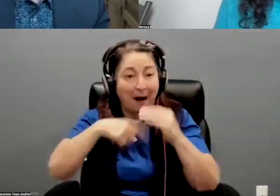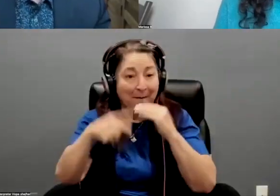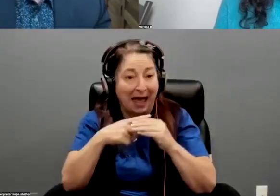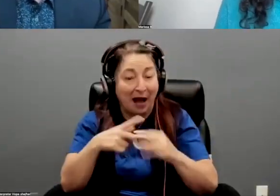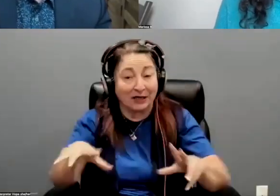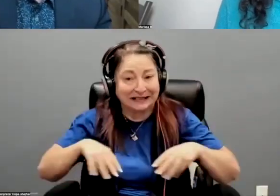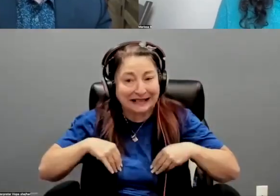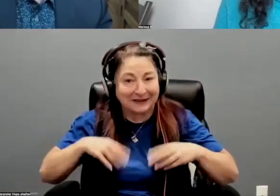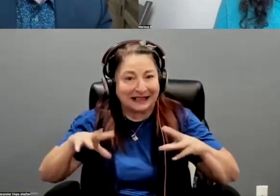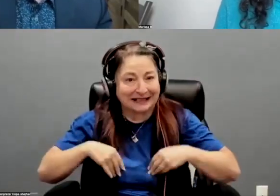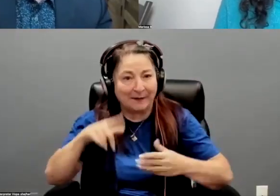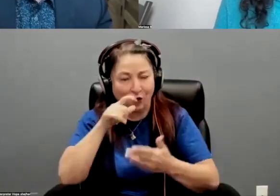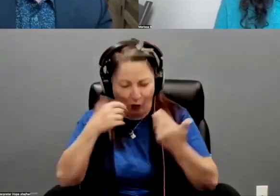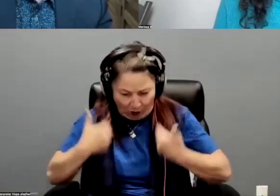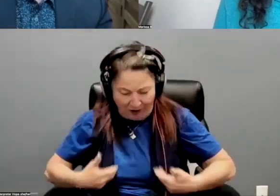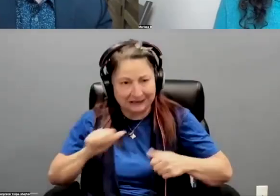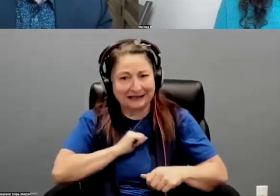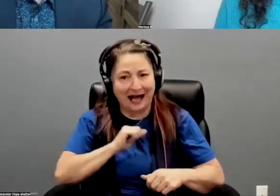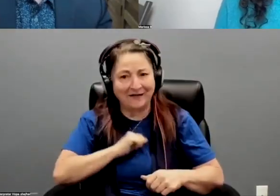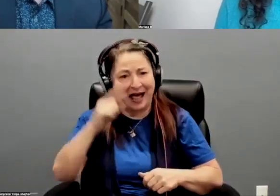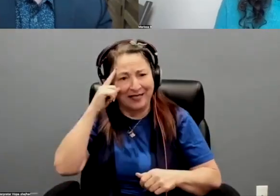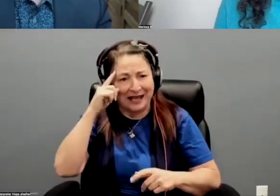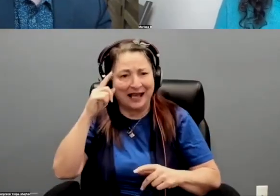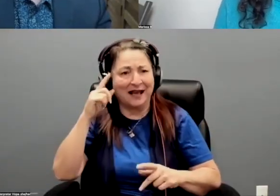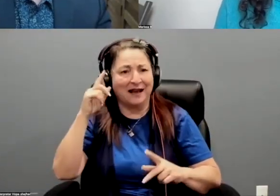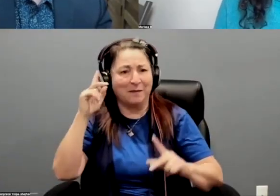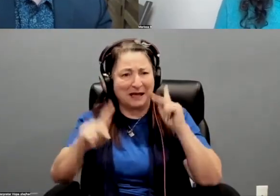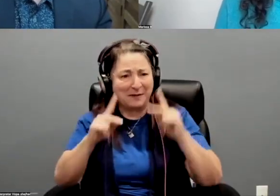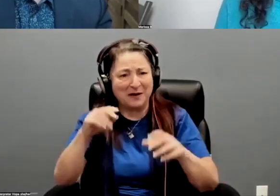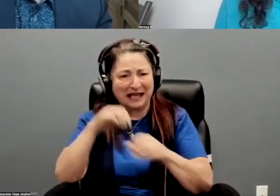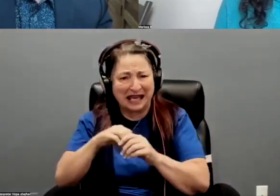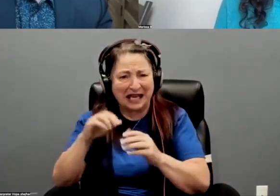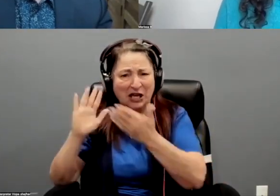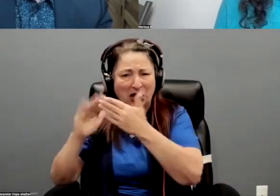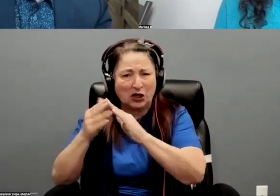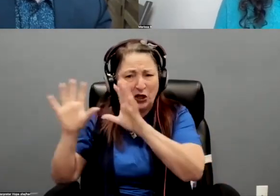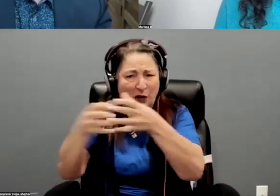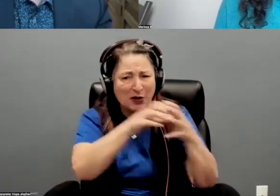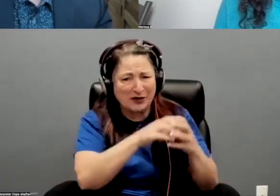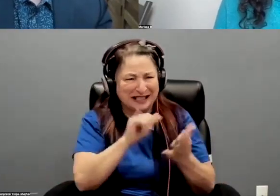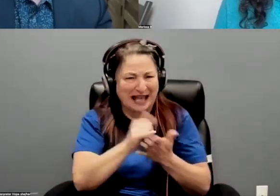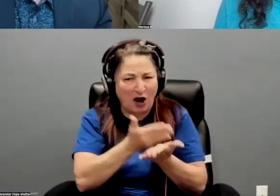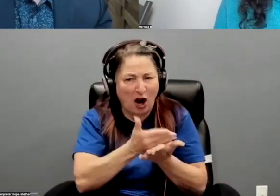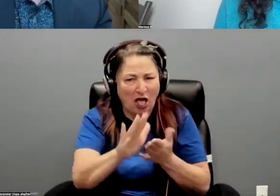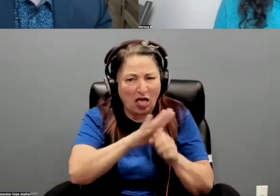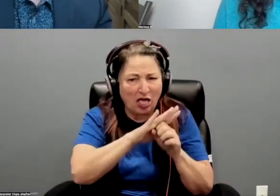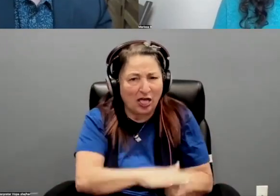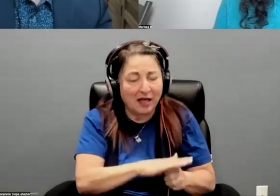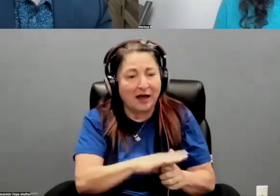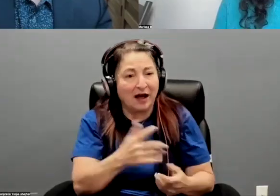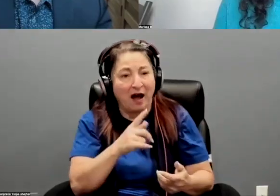you are. And I think people within marginalized communities really hold on to that theme incredibly